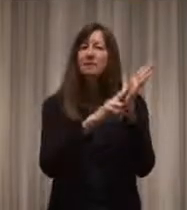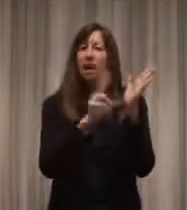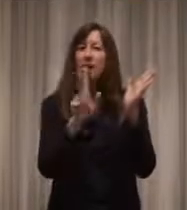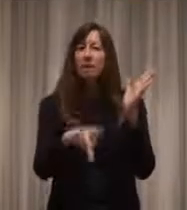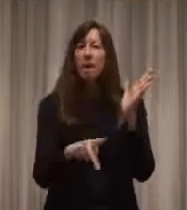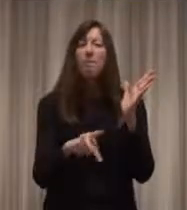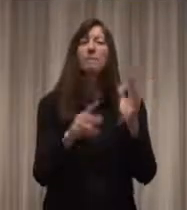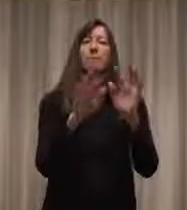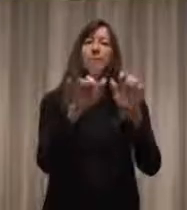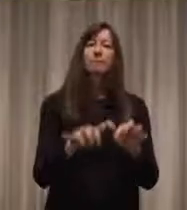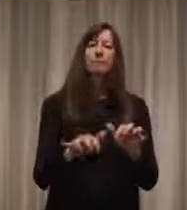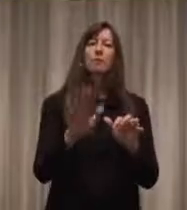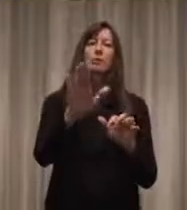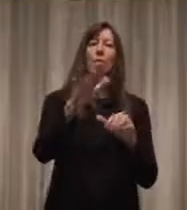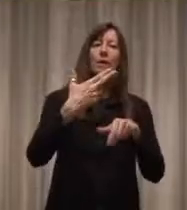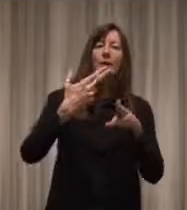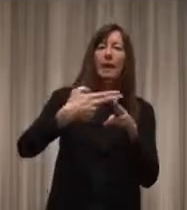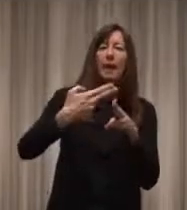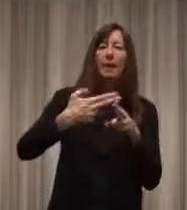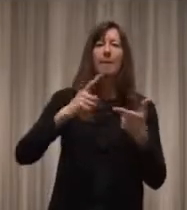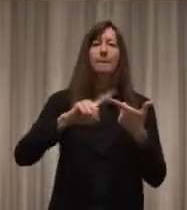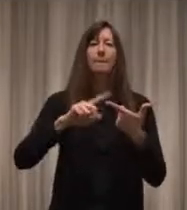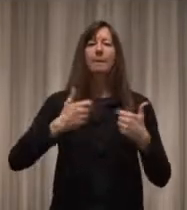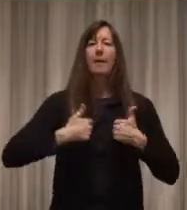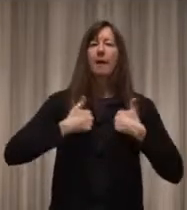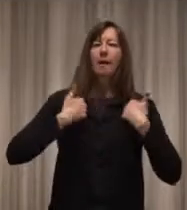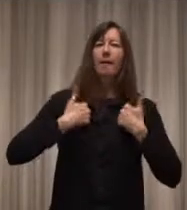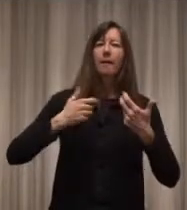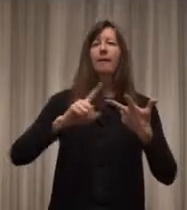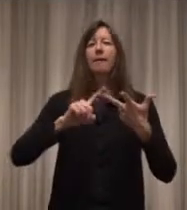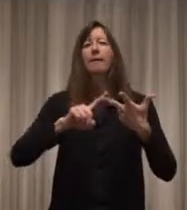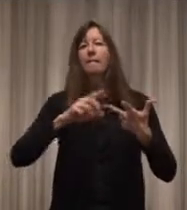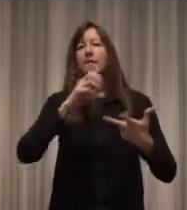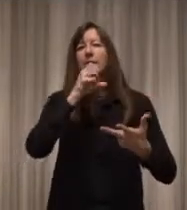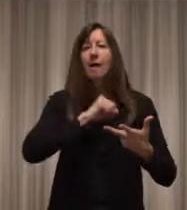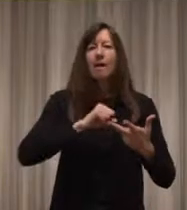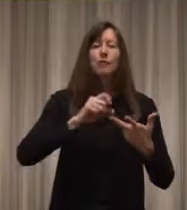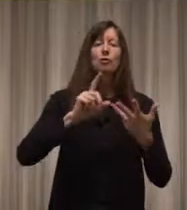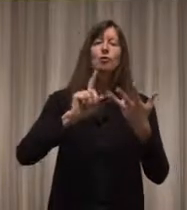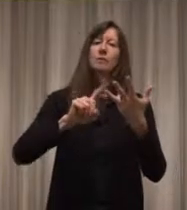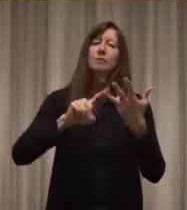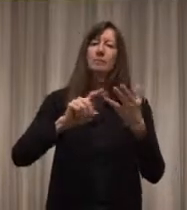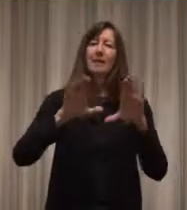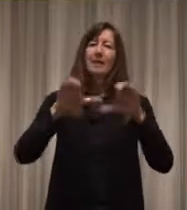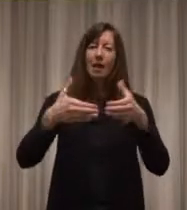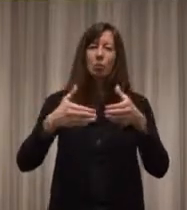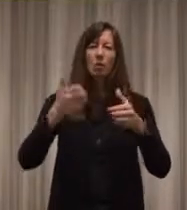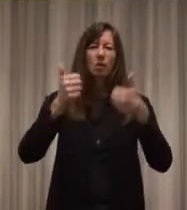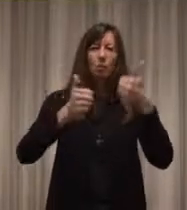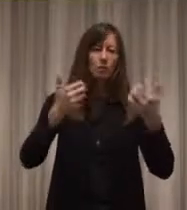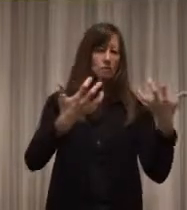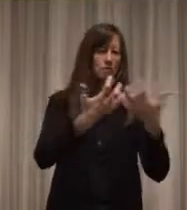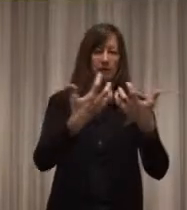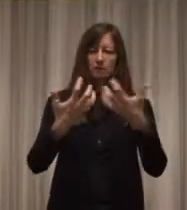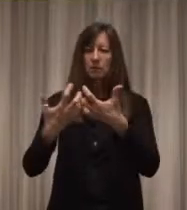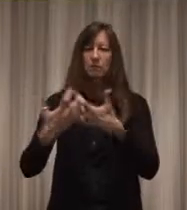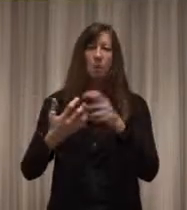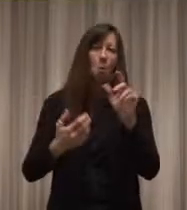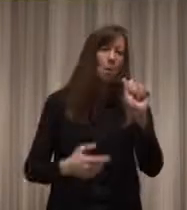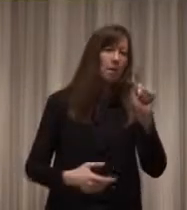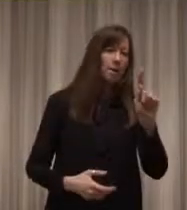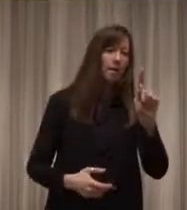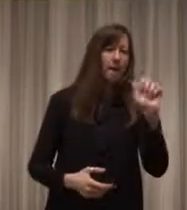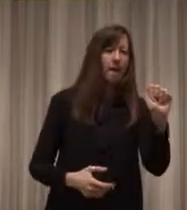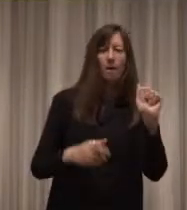health status, your where you work, so that we know which category you're in. And what that is doing is putting you on a list